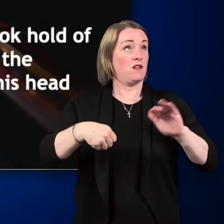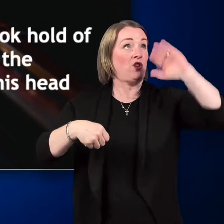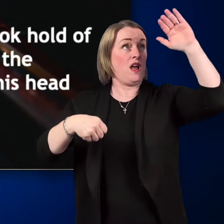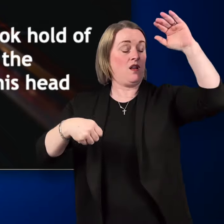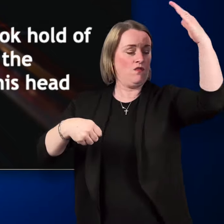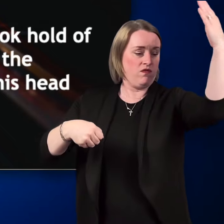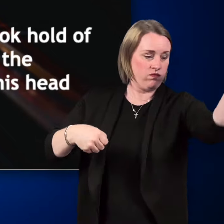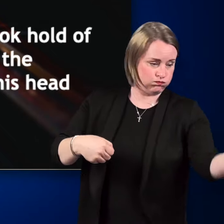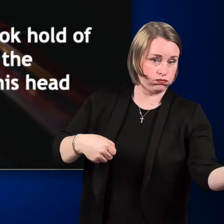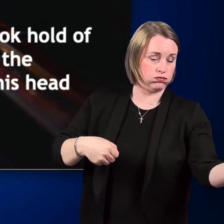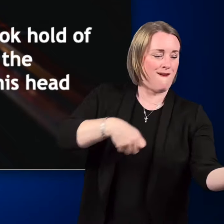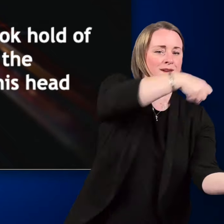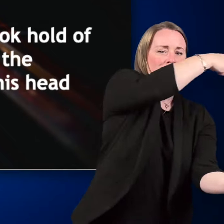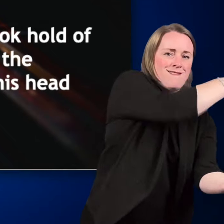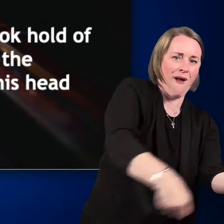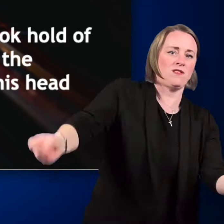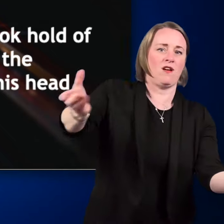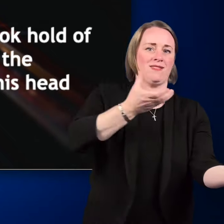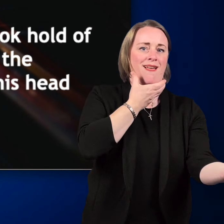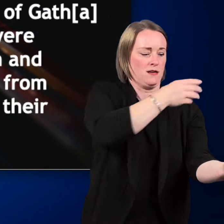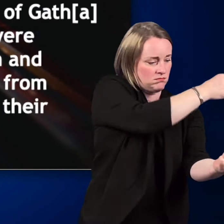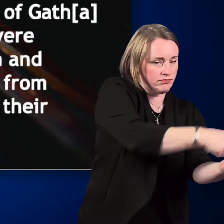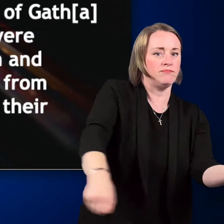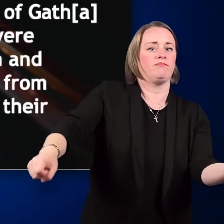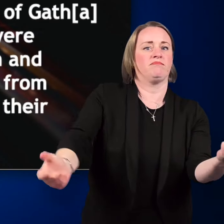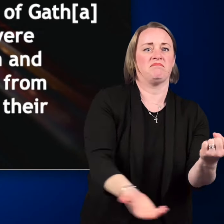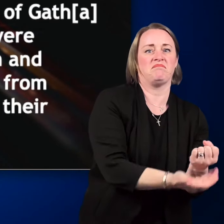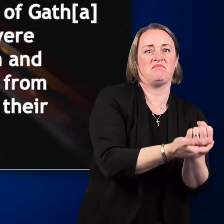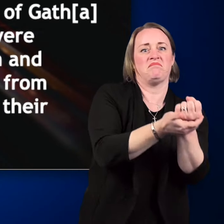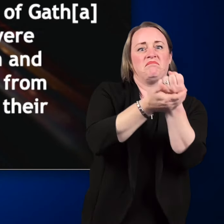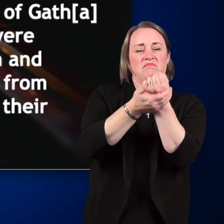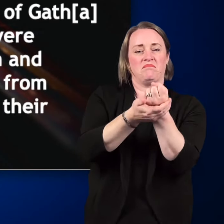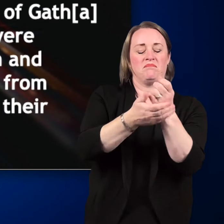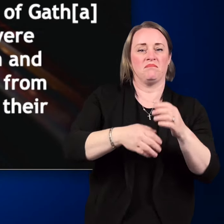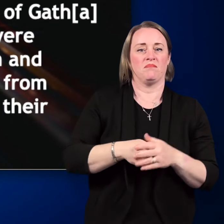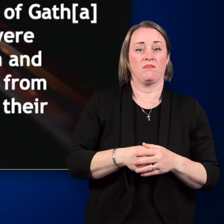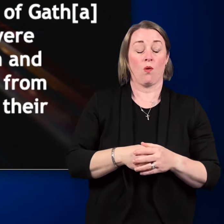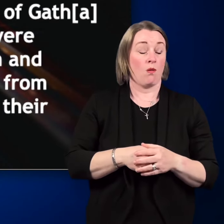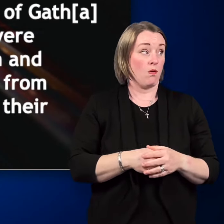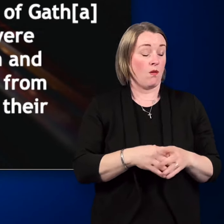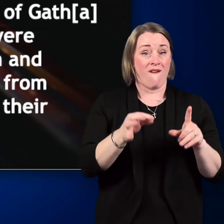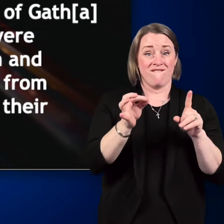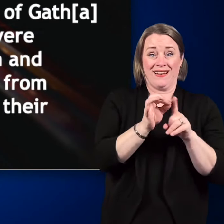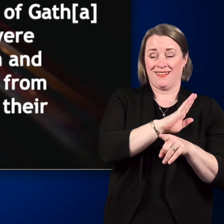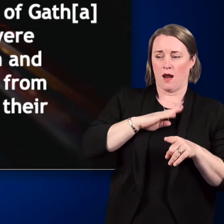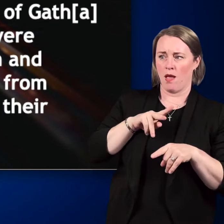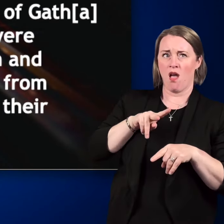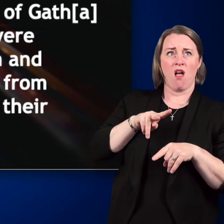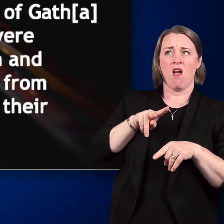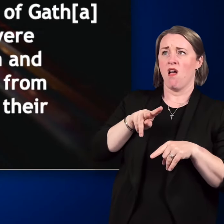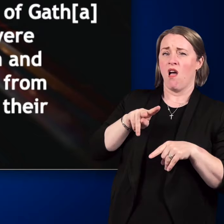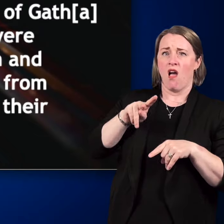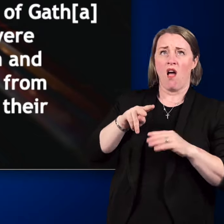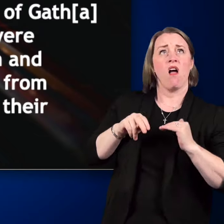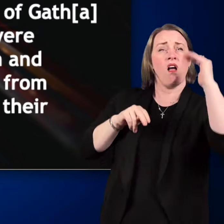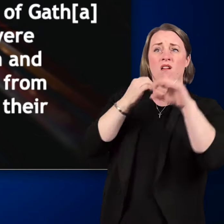he killed him, he cut off his head with the sword. When the Philistines saw that their hero was dead, they turned and